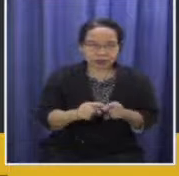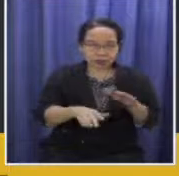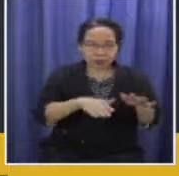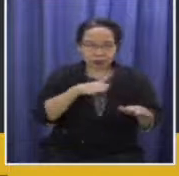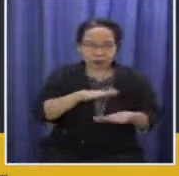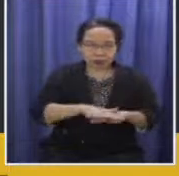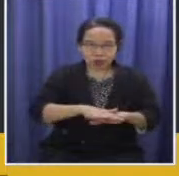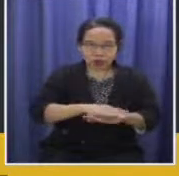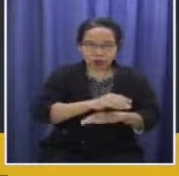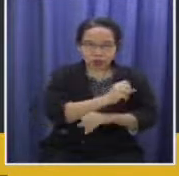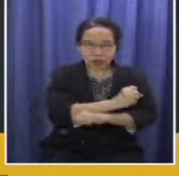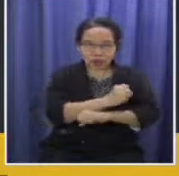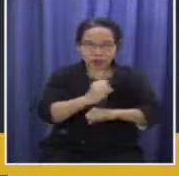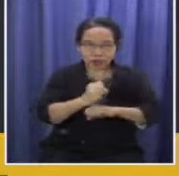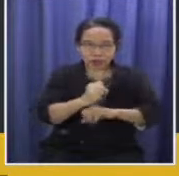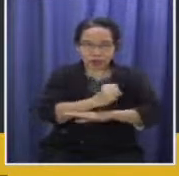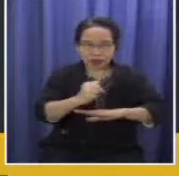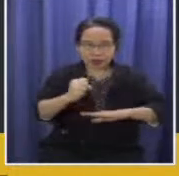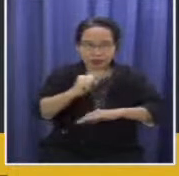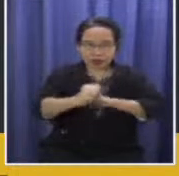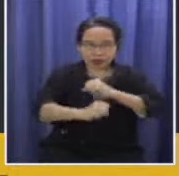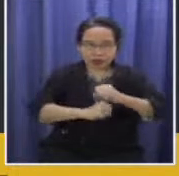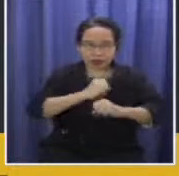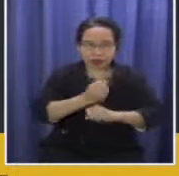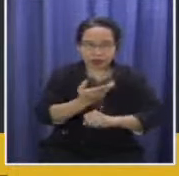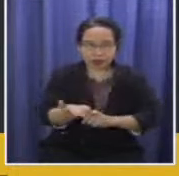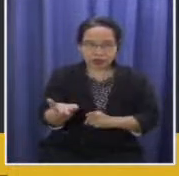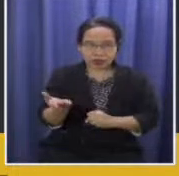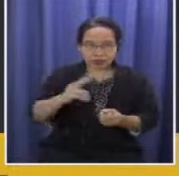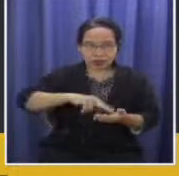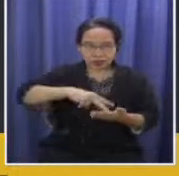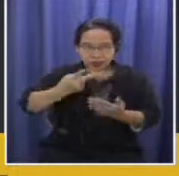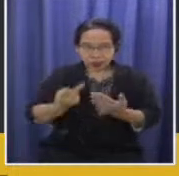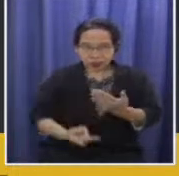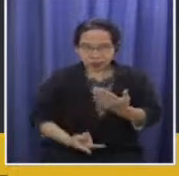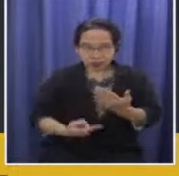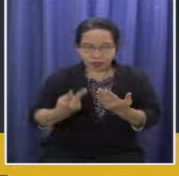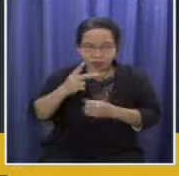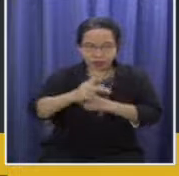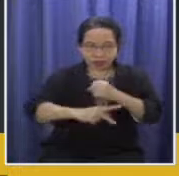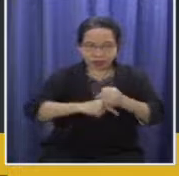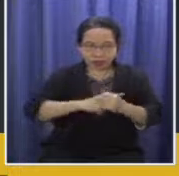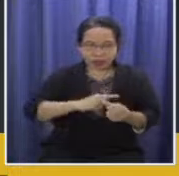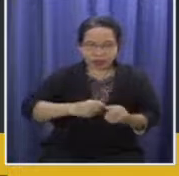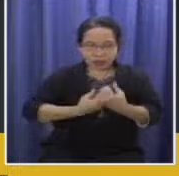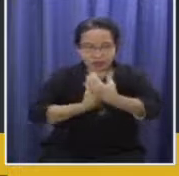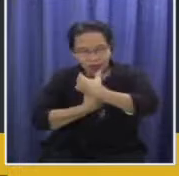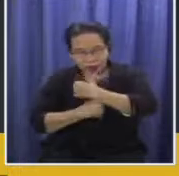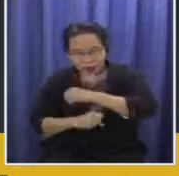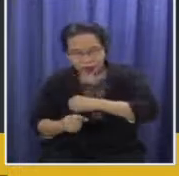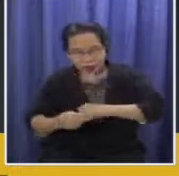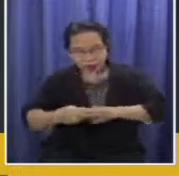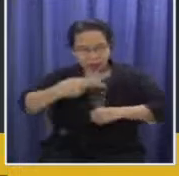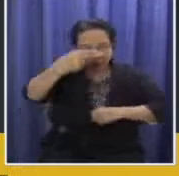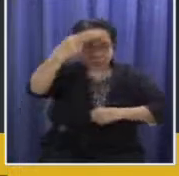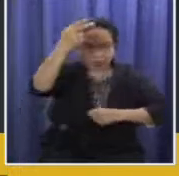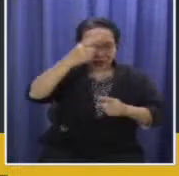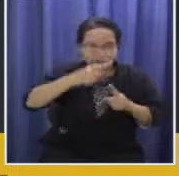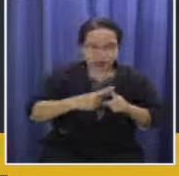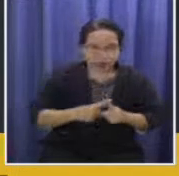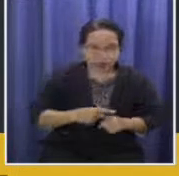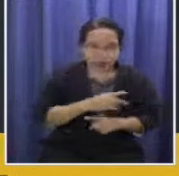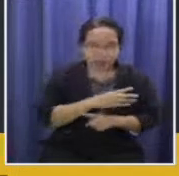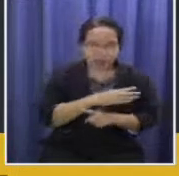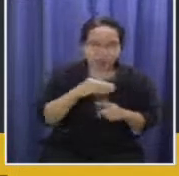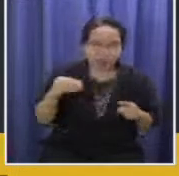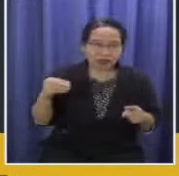walk on the surface of Saturn, you would fall into the planet. suffering higher